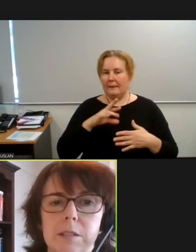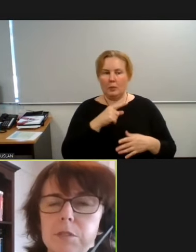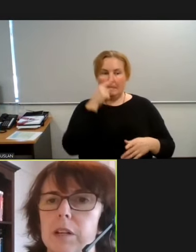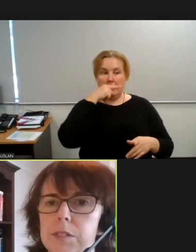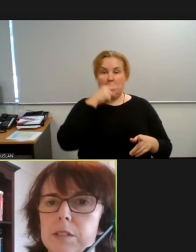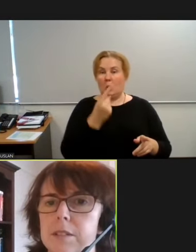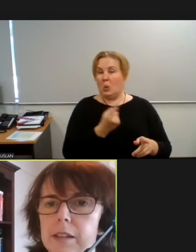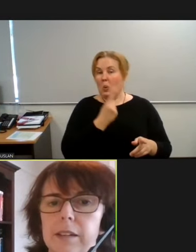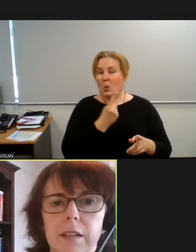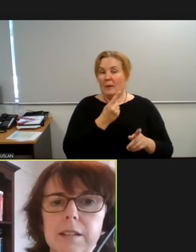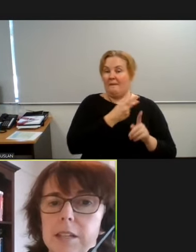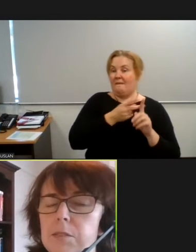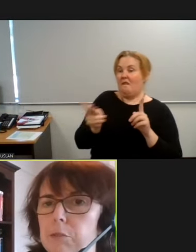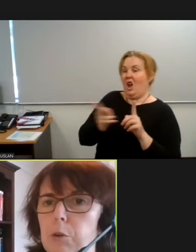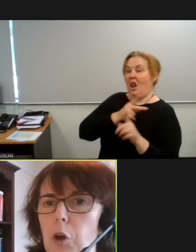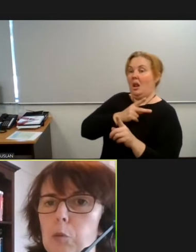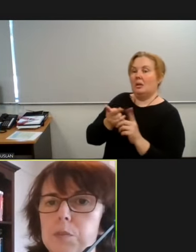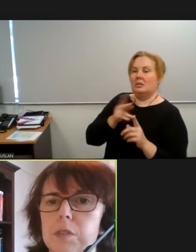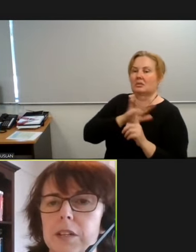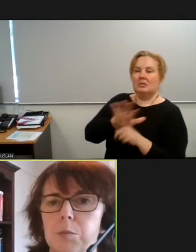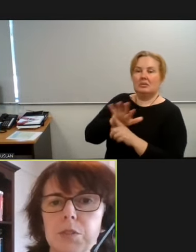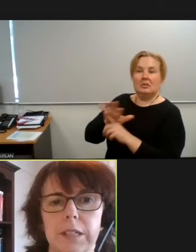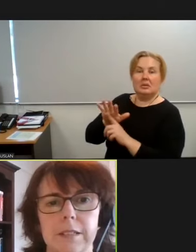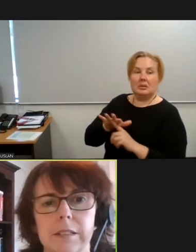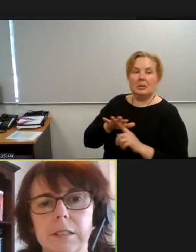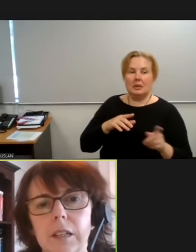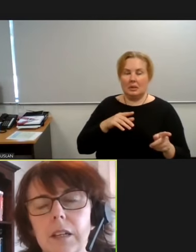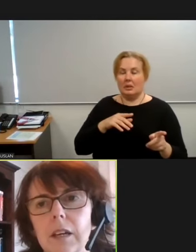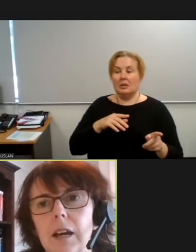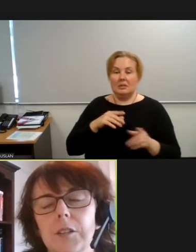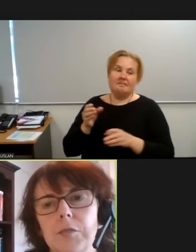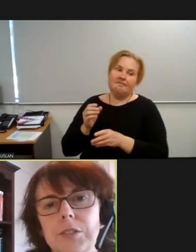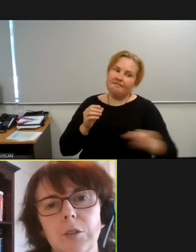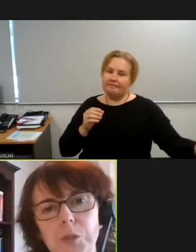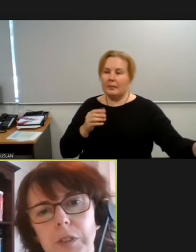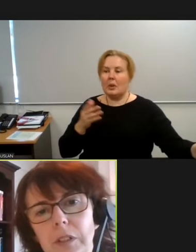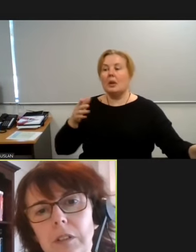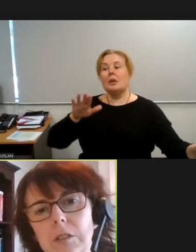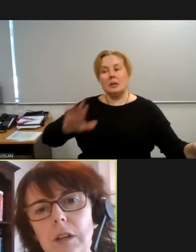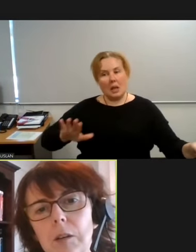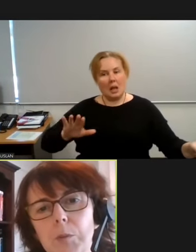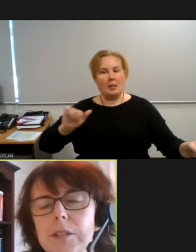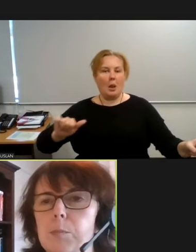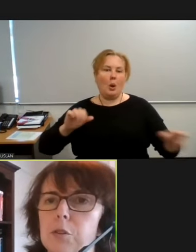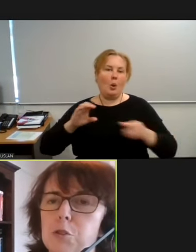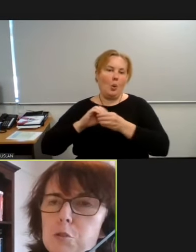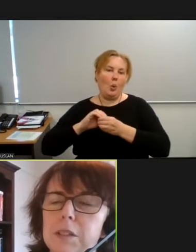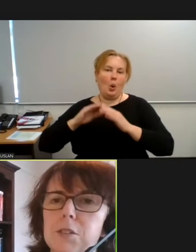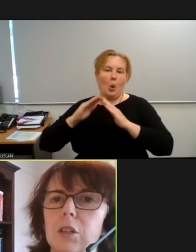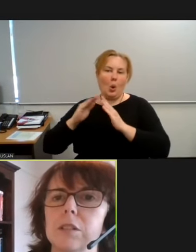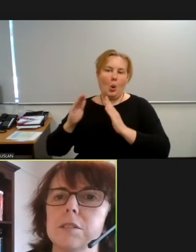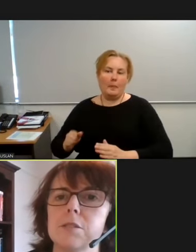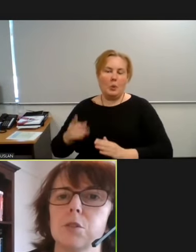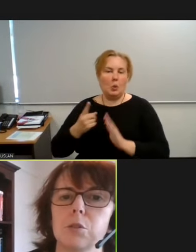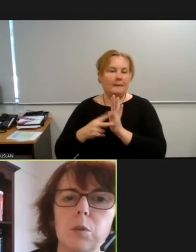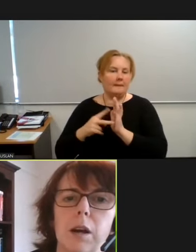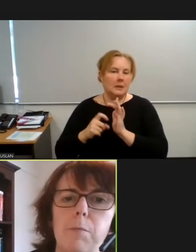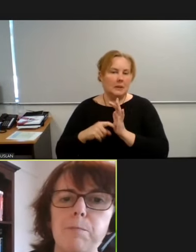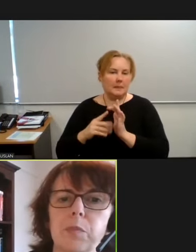so victim survivors can stay safe in their own homes if that's what's needed. And the funding also includes $20.2